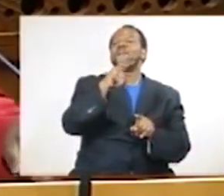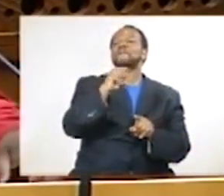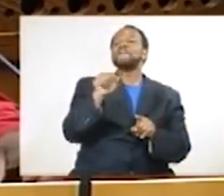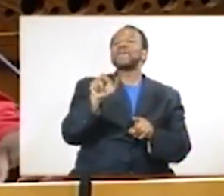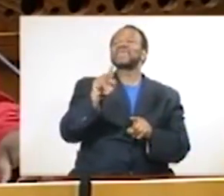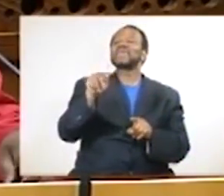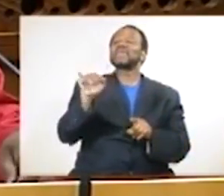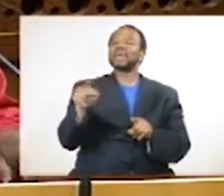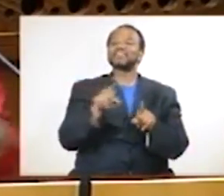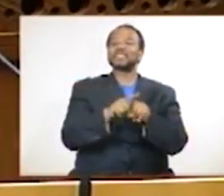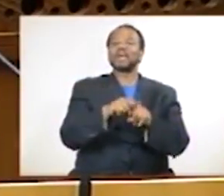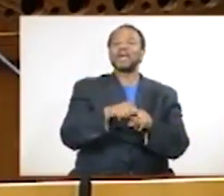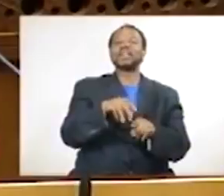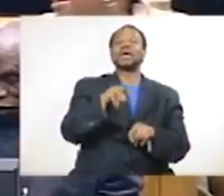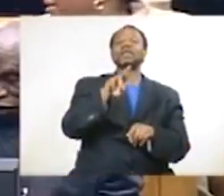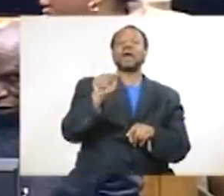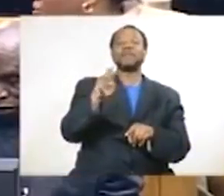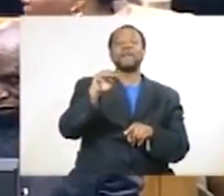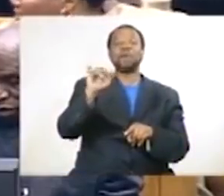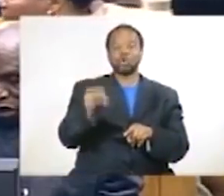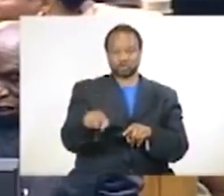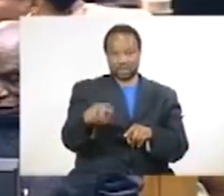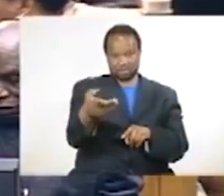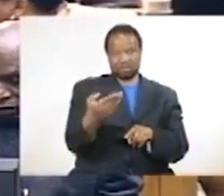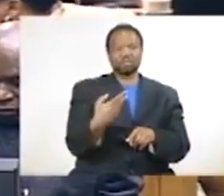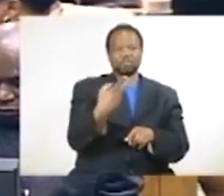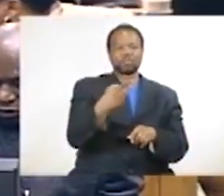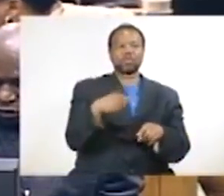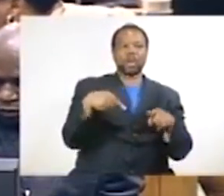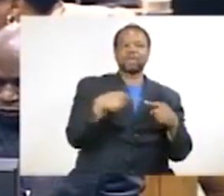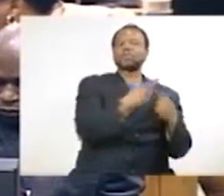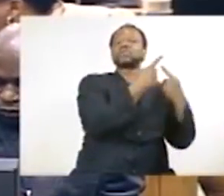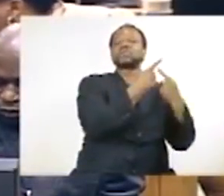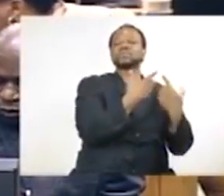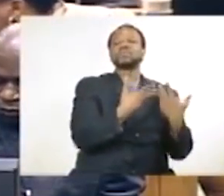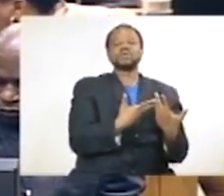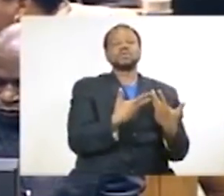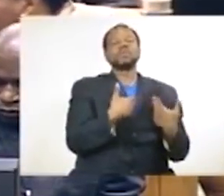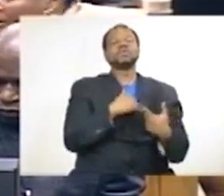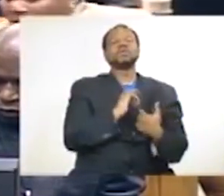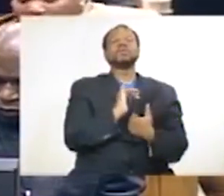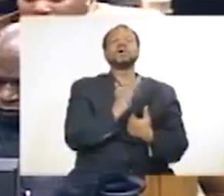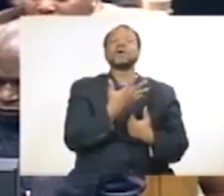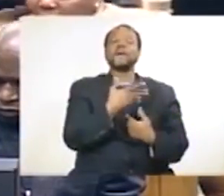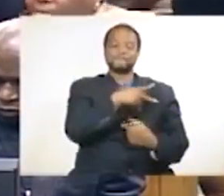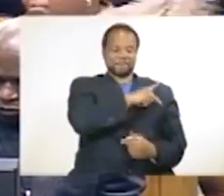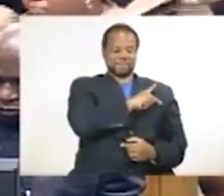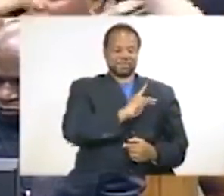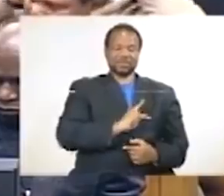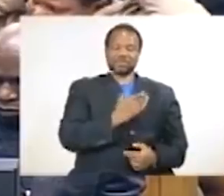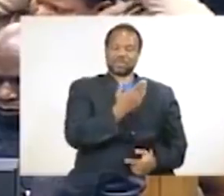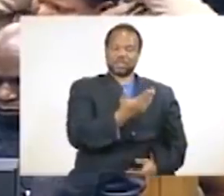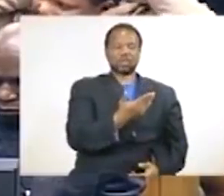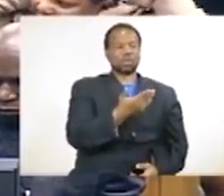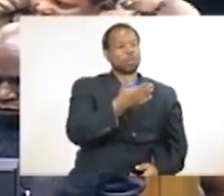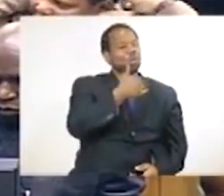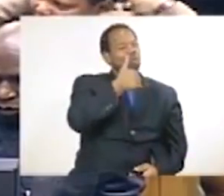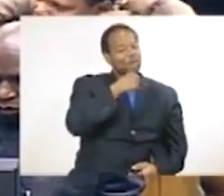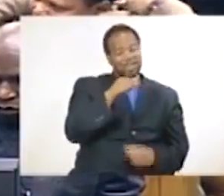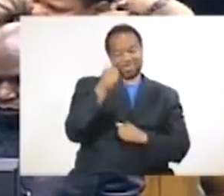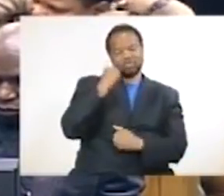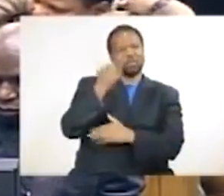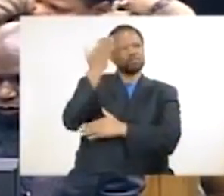not opposing the ANC we joined then, the ANC of Lawrence Pukanuke, but we are opposing the